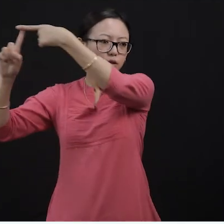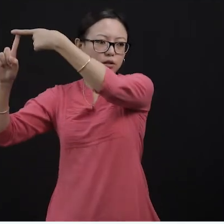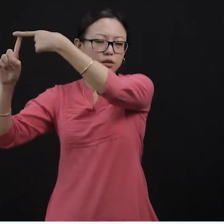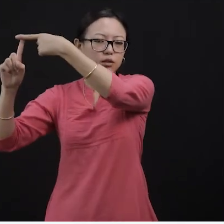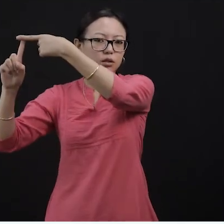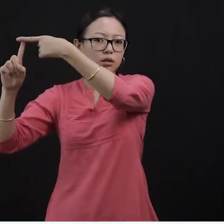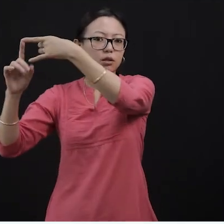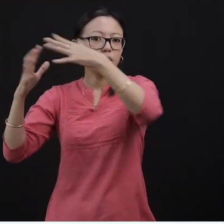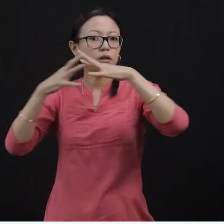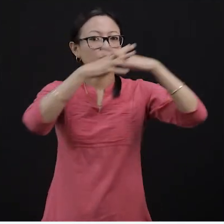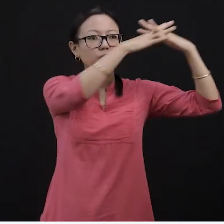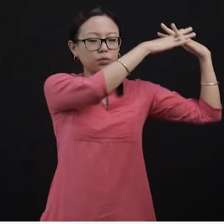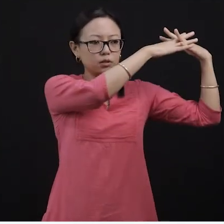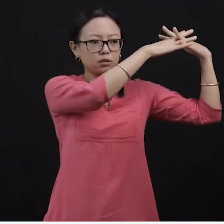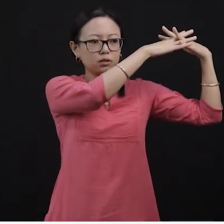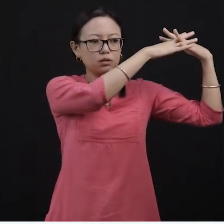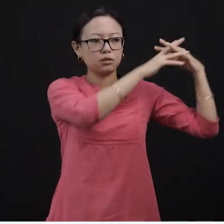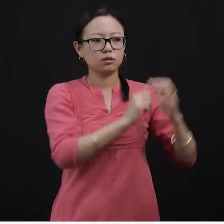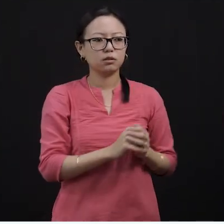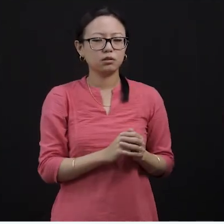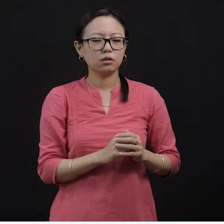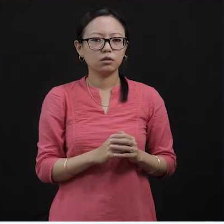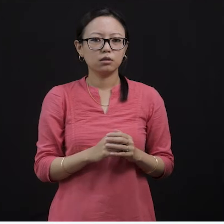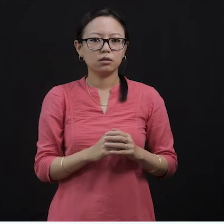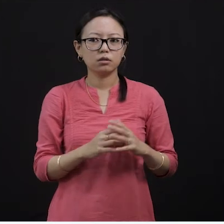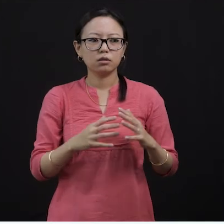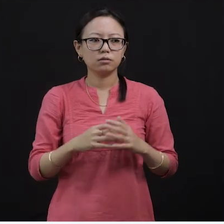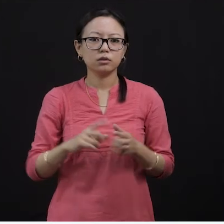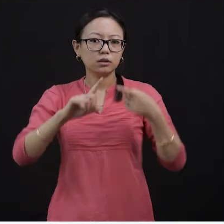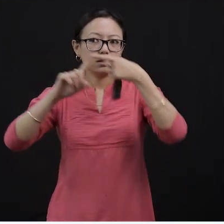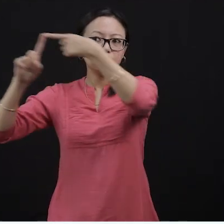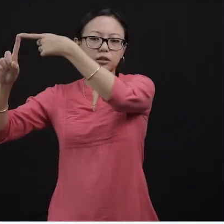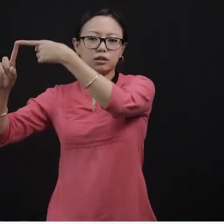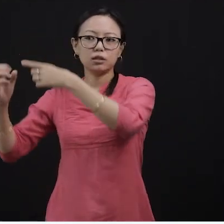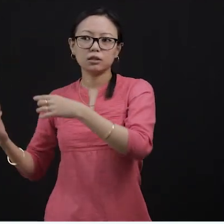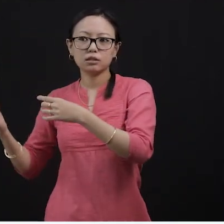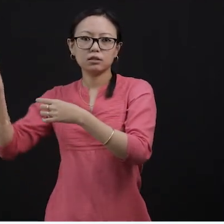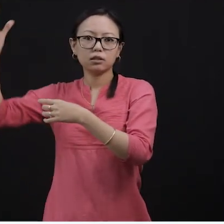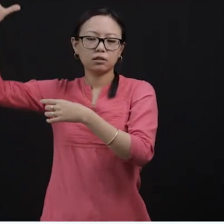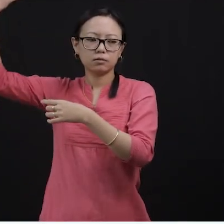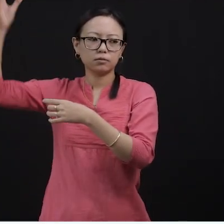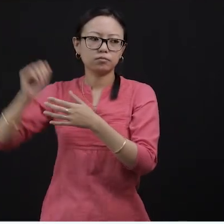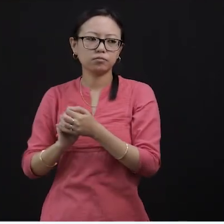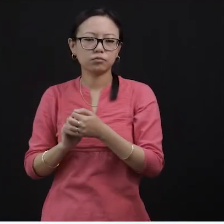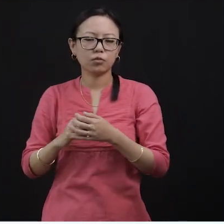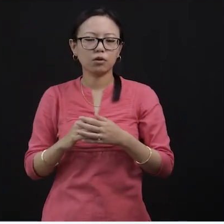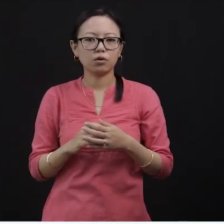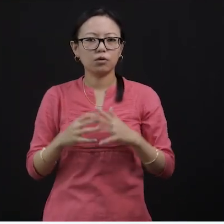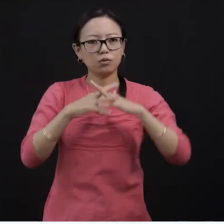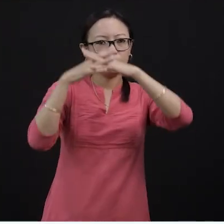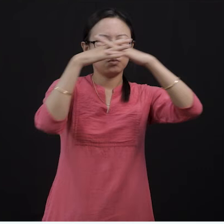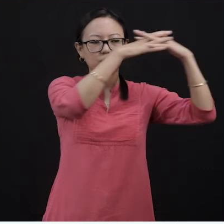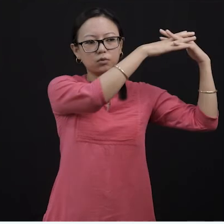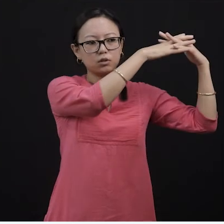and the opposite side of the east would be west. So from here, we can also, with